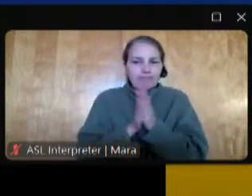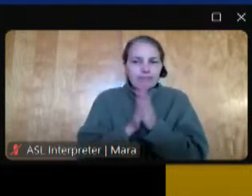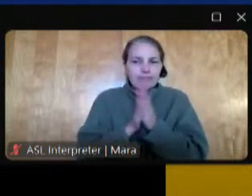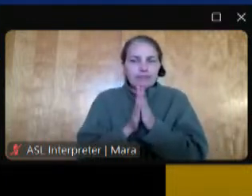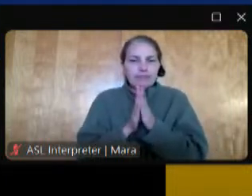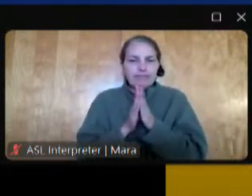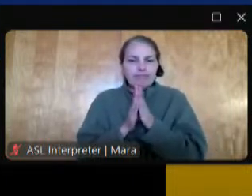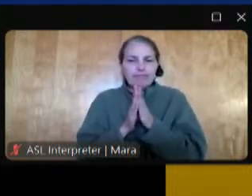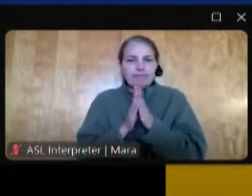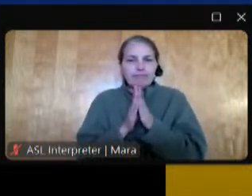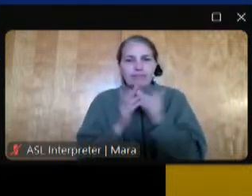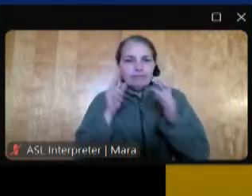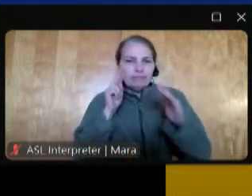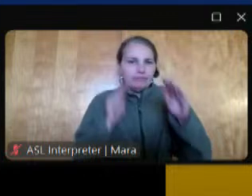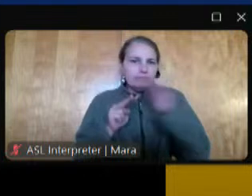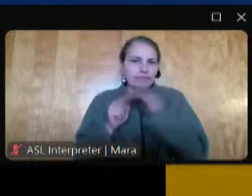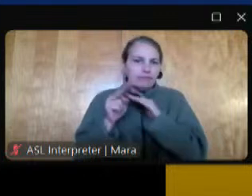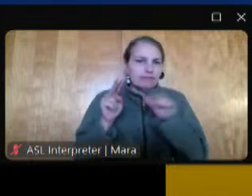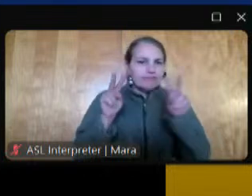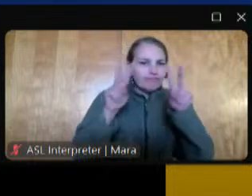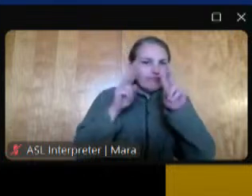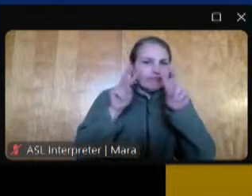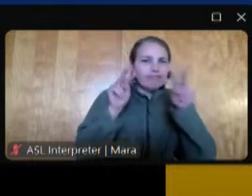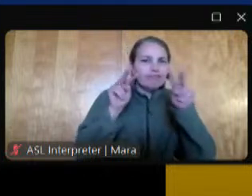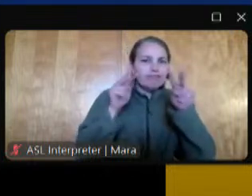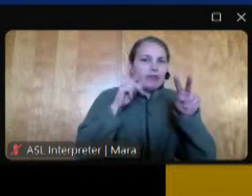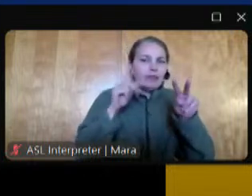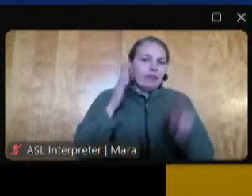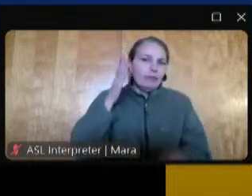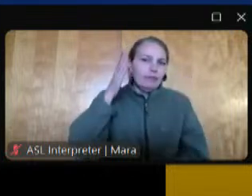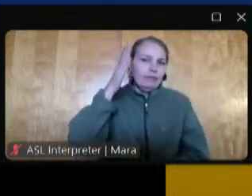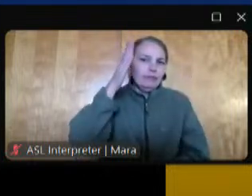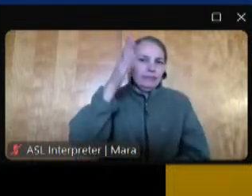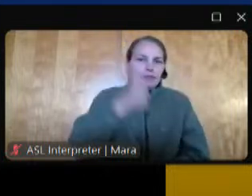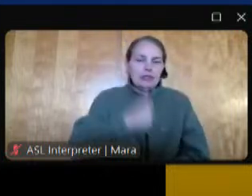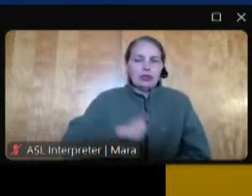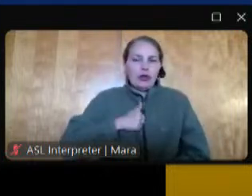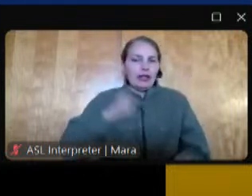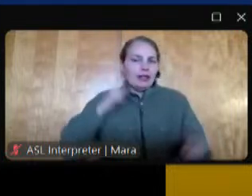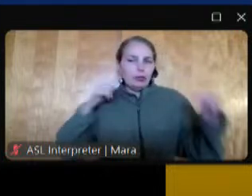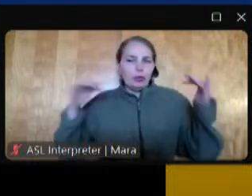looking towards the future. And so these are some, I'm sorry.